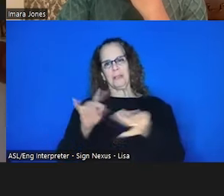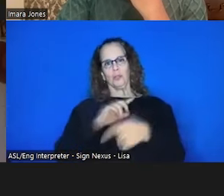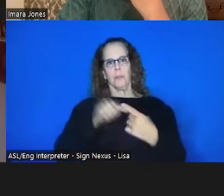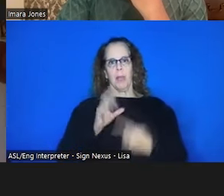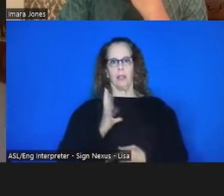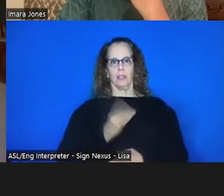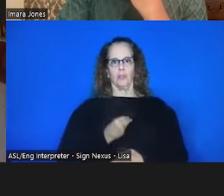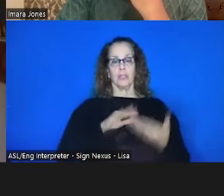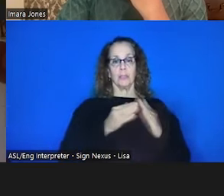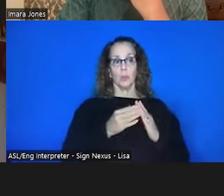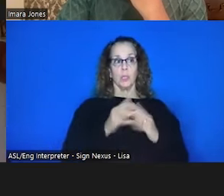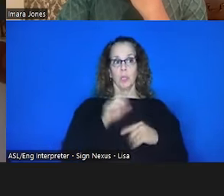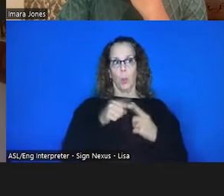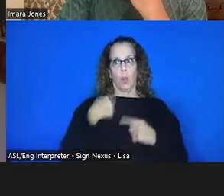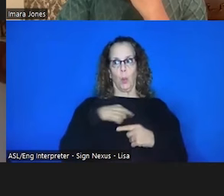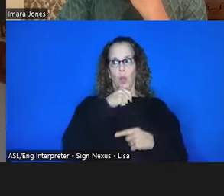even when we're not there.